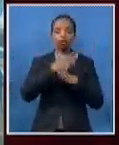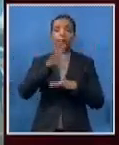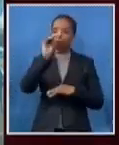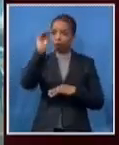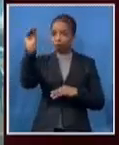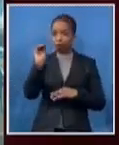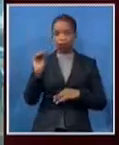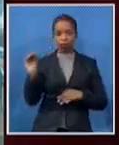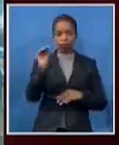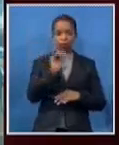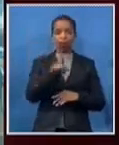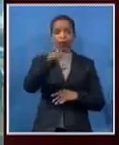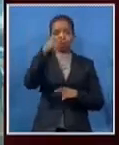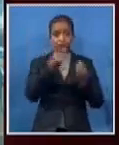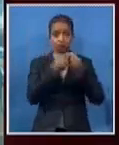people want